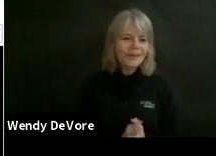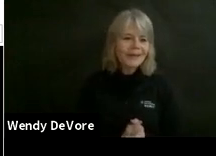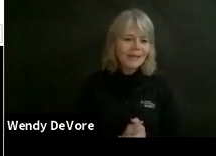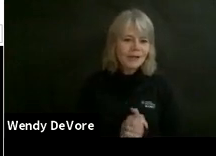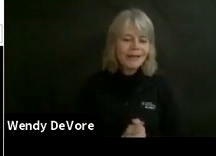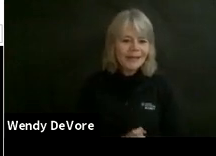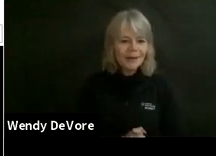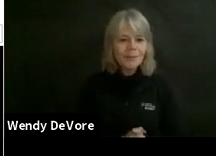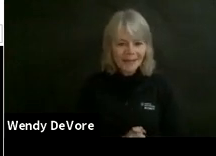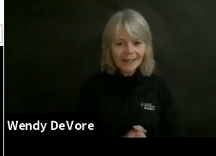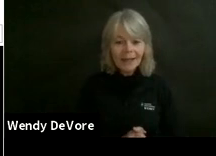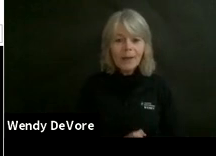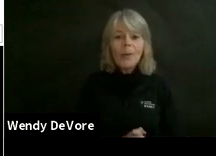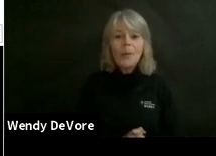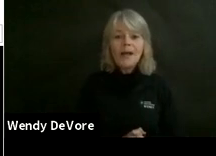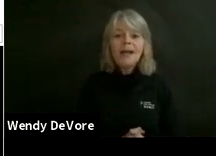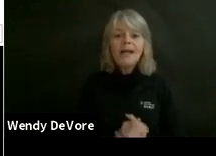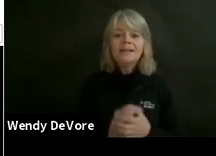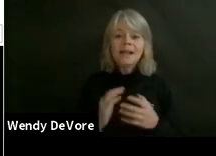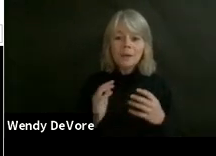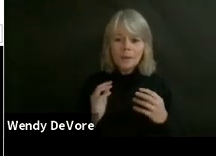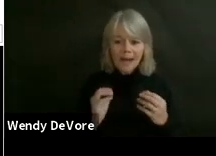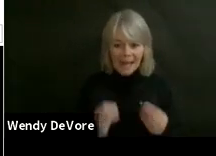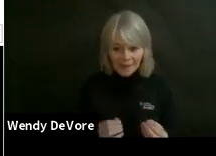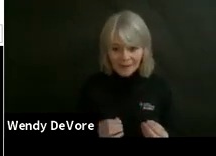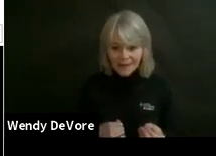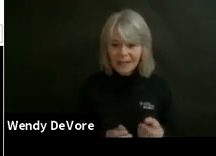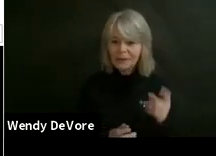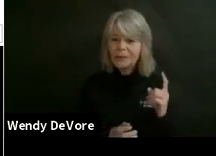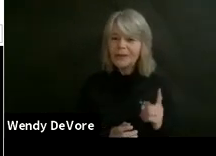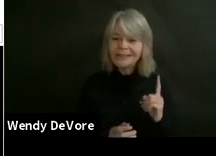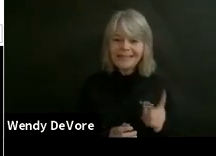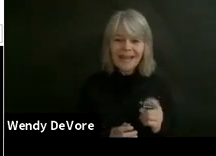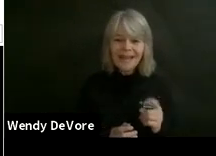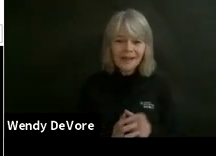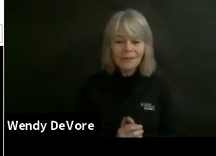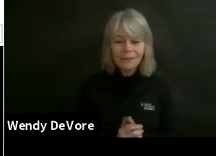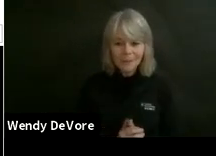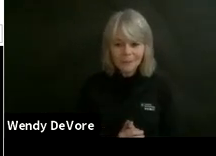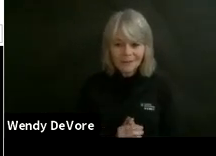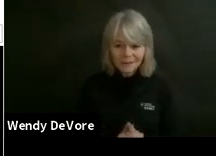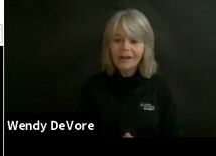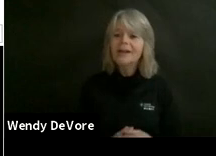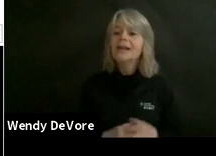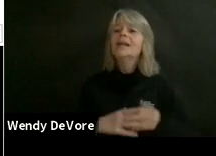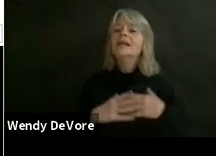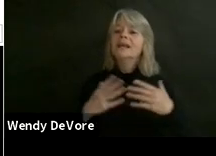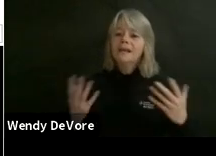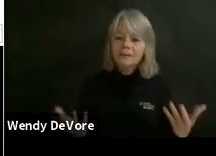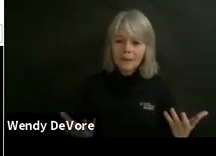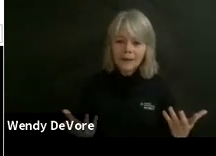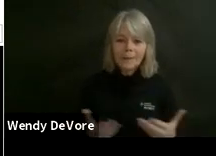endearing young man. Well, as luck would have it, his first day that he was supposed to start